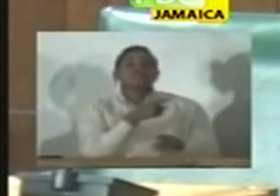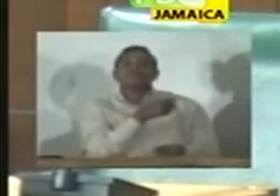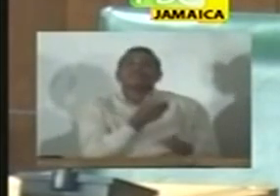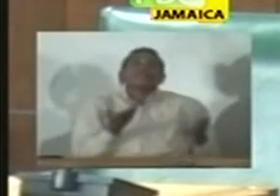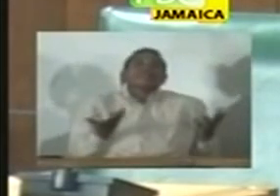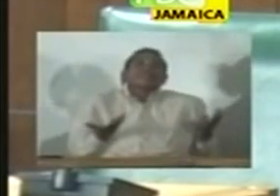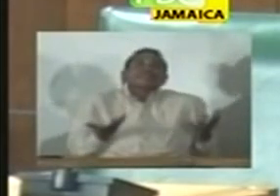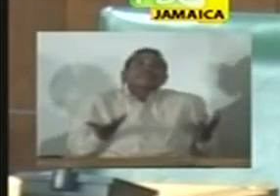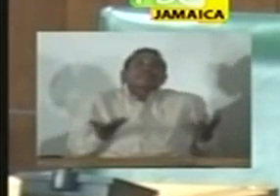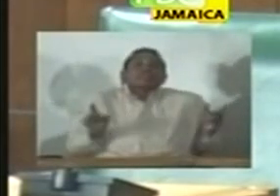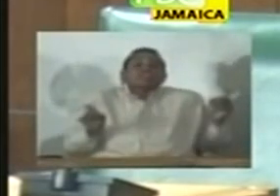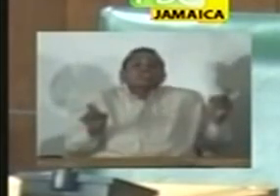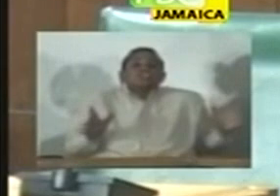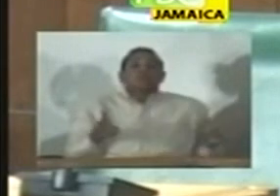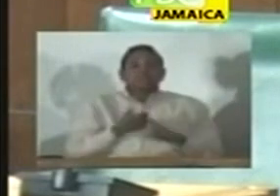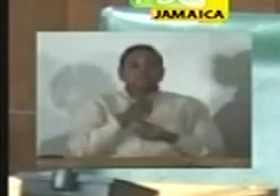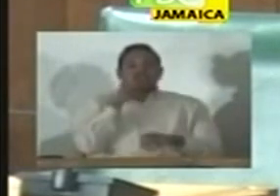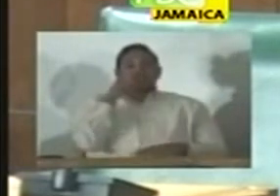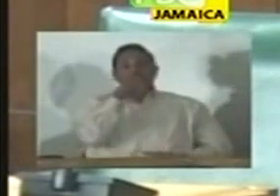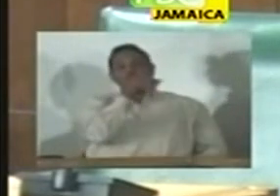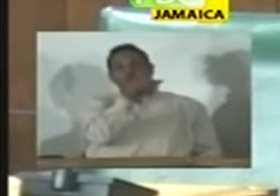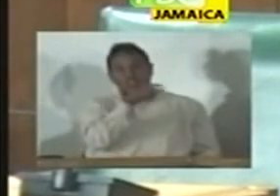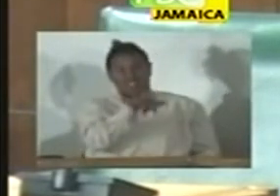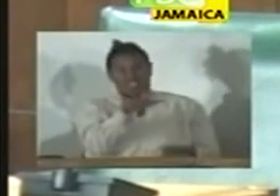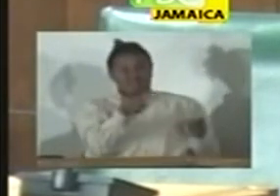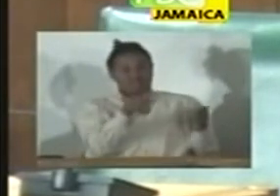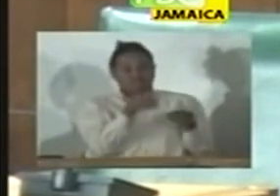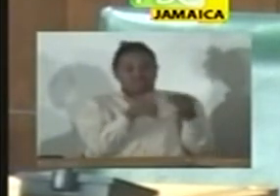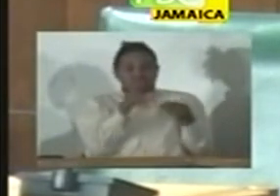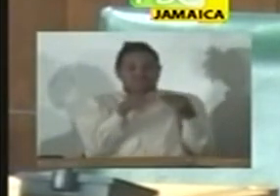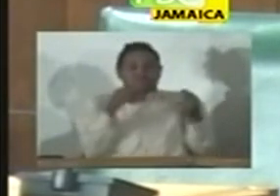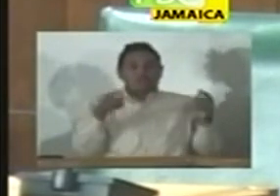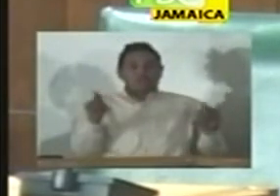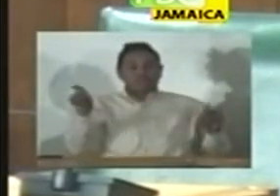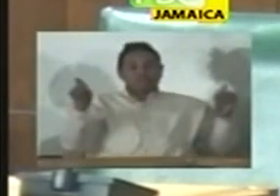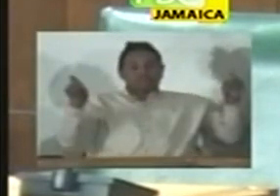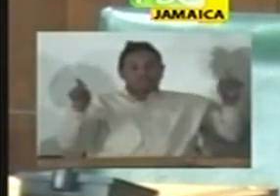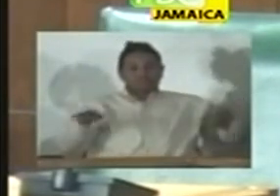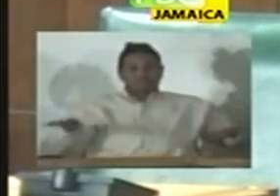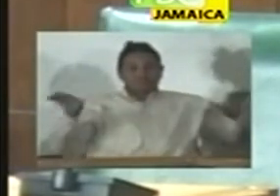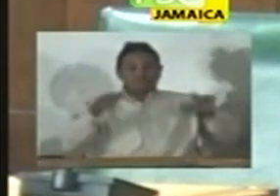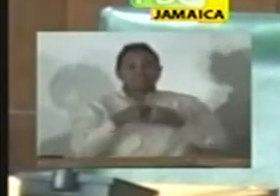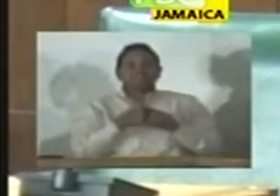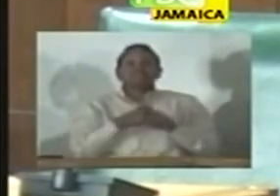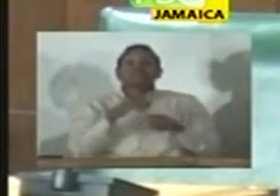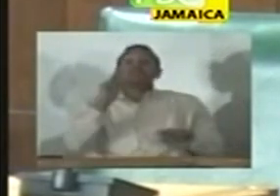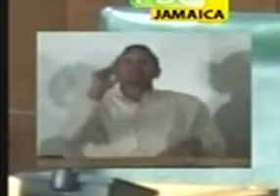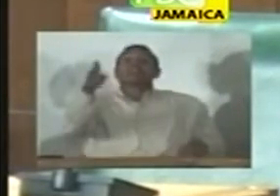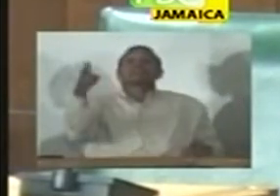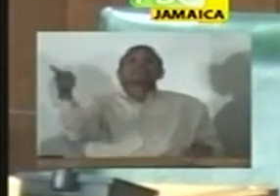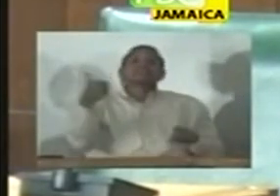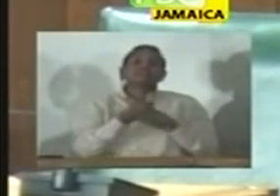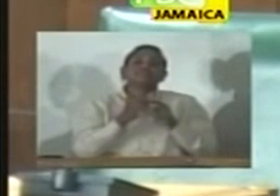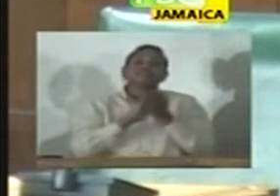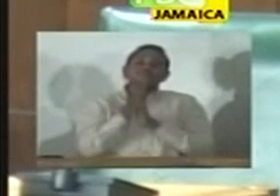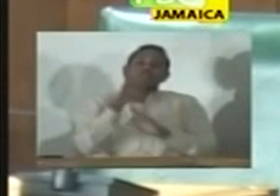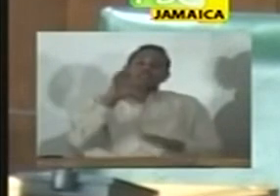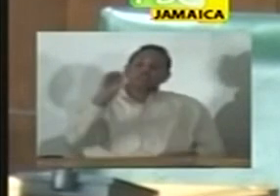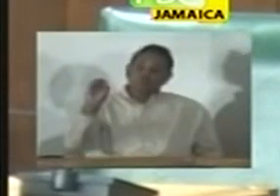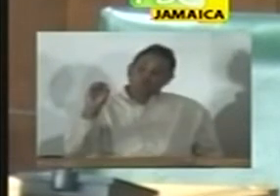the chairman of the fund, and I think later in the life of the fund, he became the